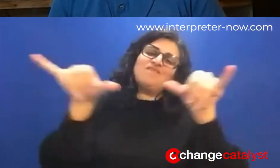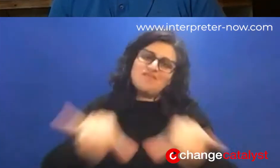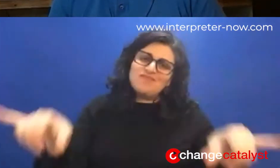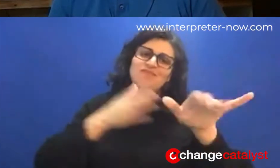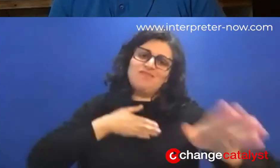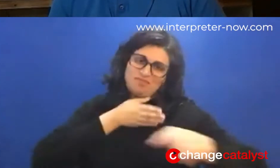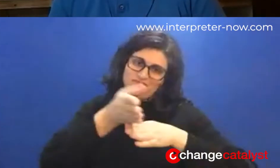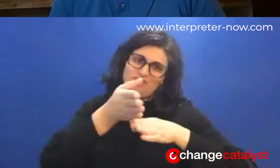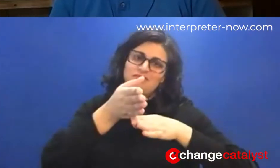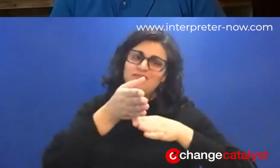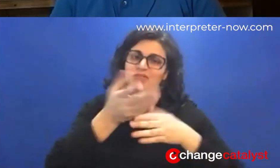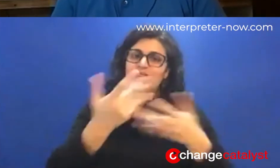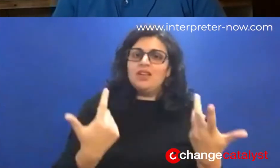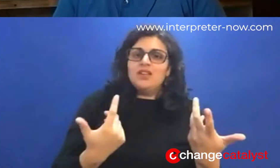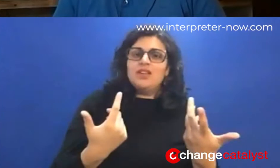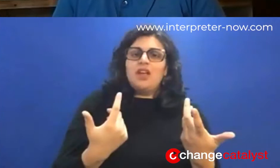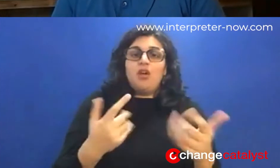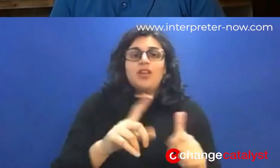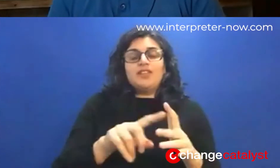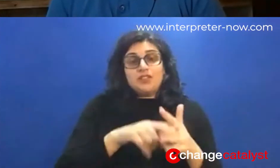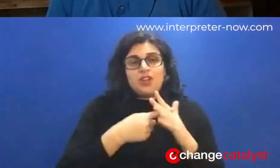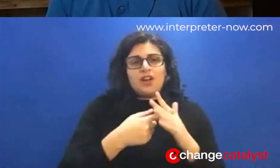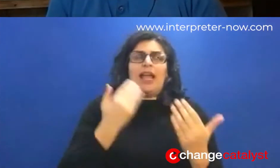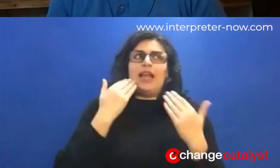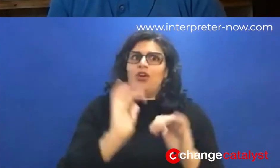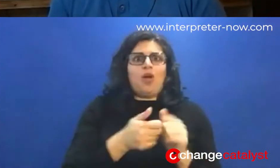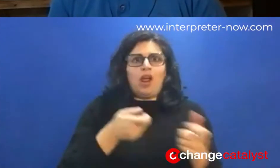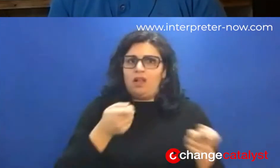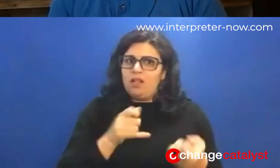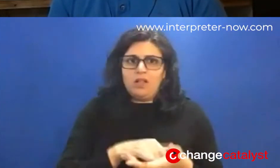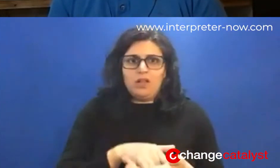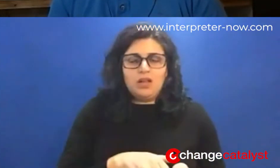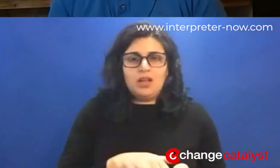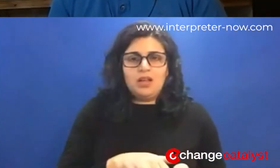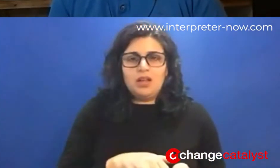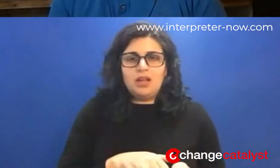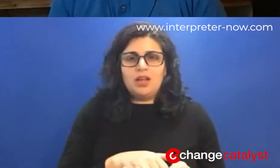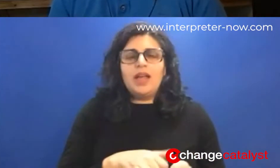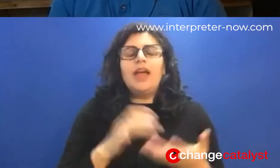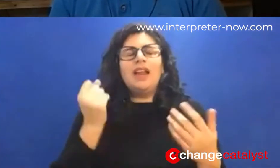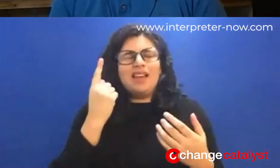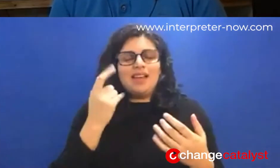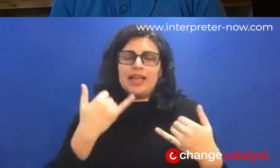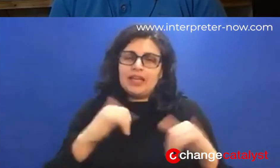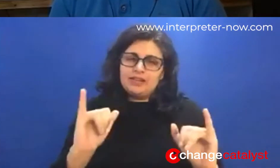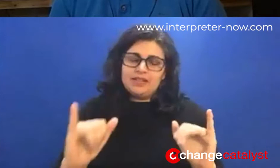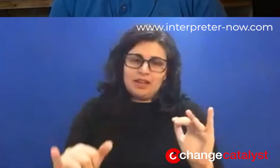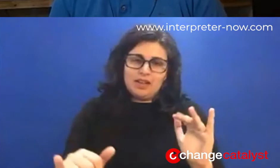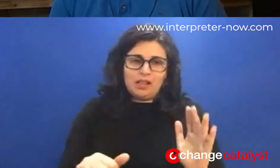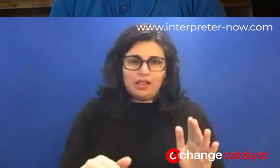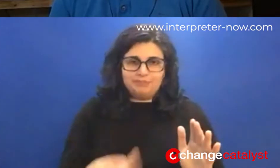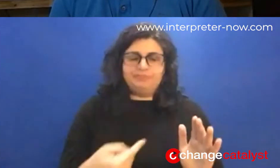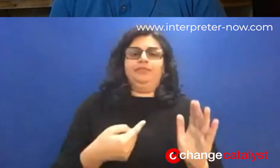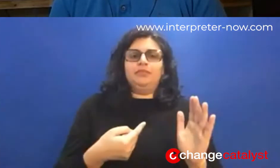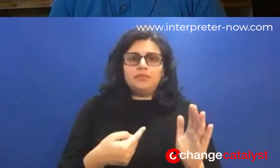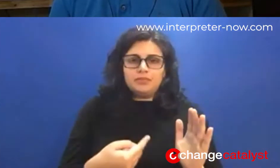initially, I didn't know how to handle that. It was, and not to say it's still not disturbing or it doesn't